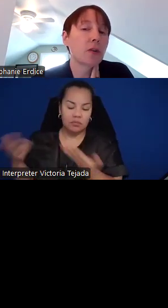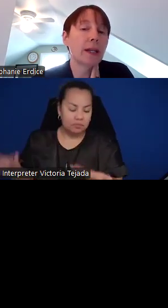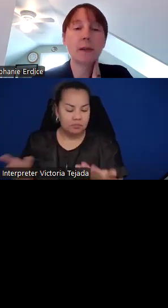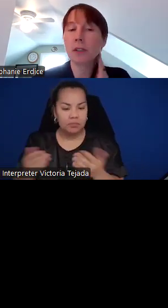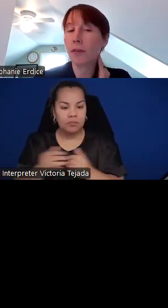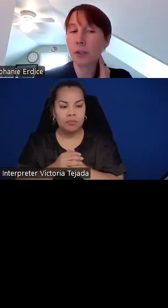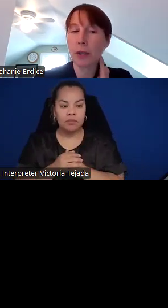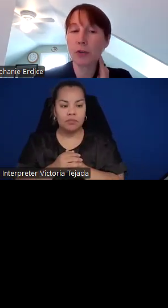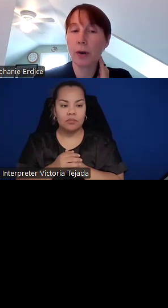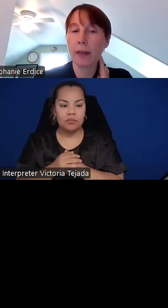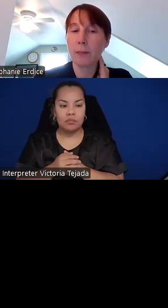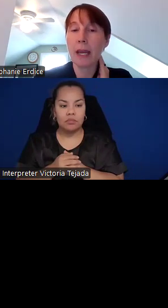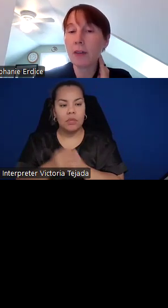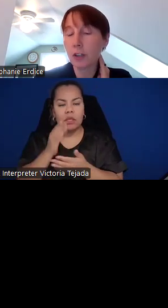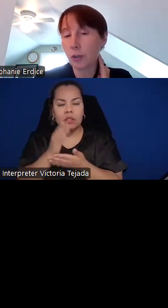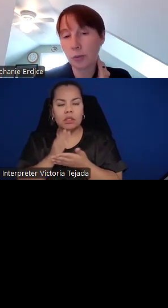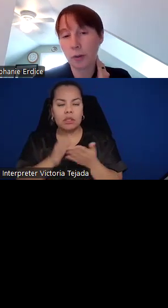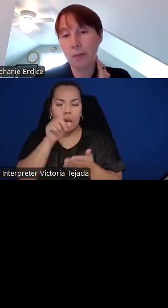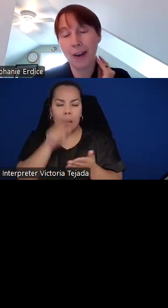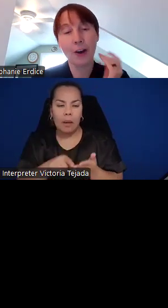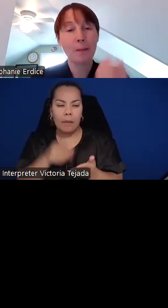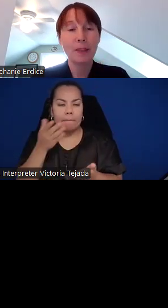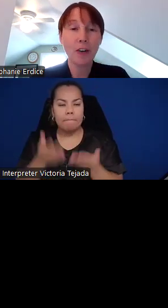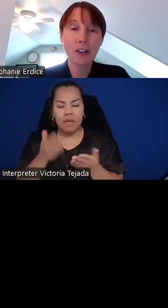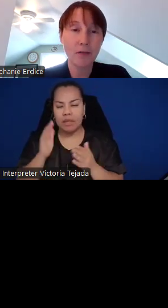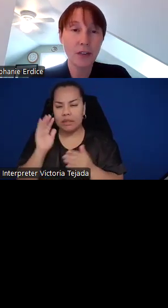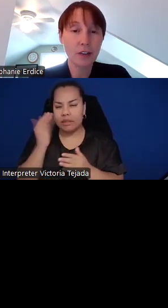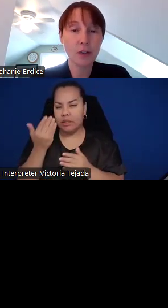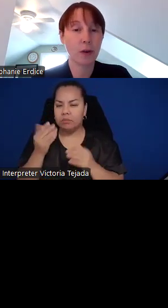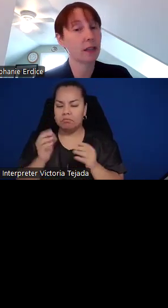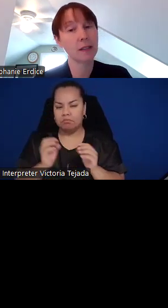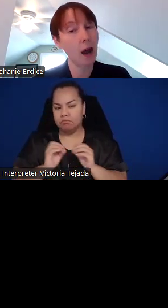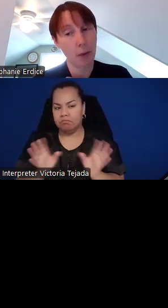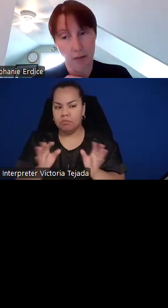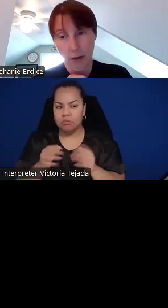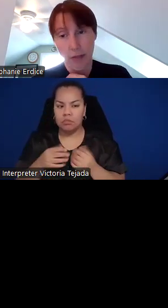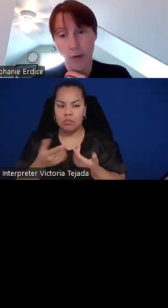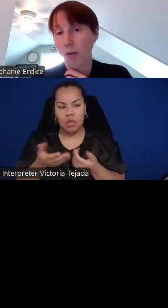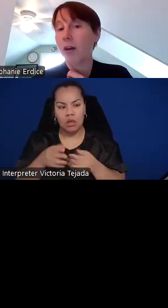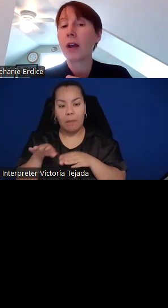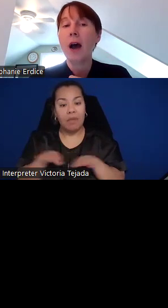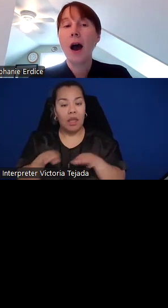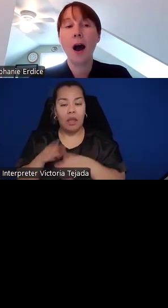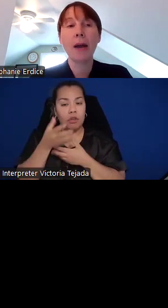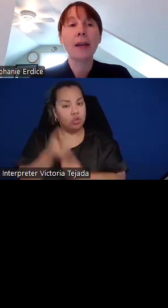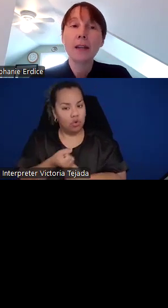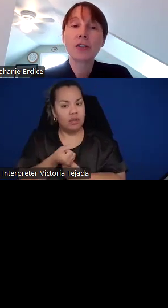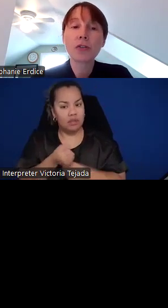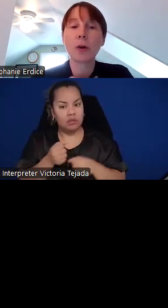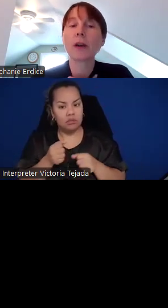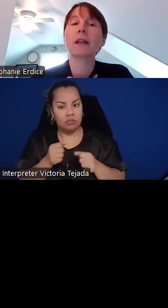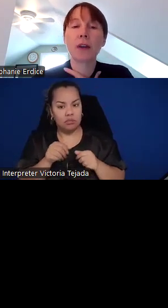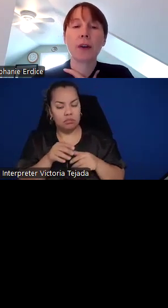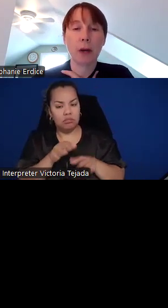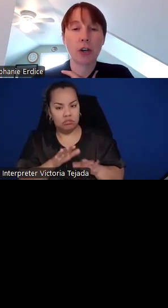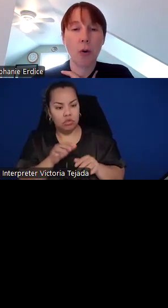of them, might seem self-explanatory, like behaving in a trustworthy manner. But there are some fields where that's not part of their ethical code. And in